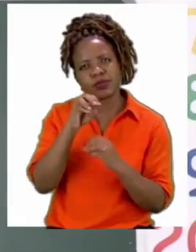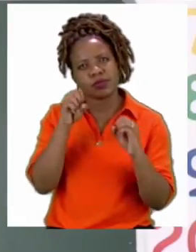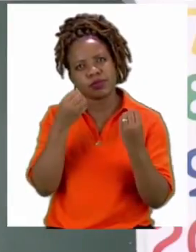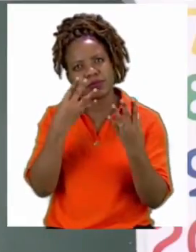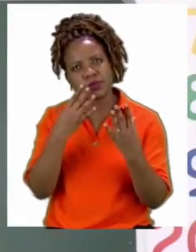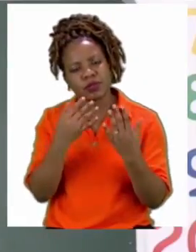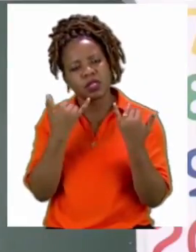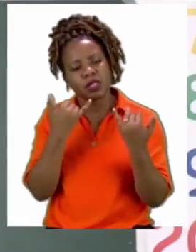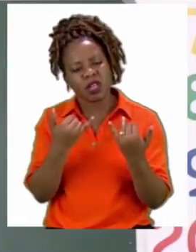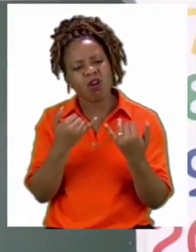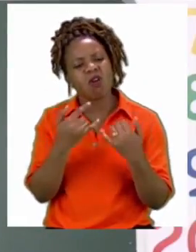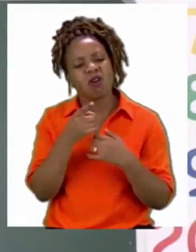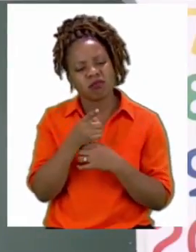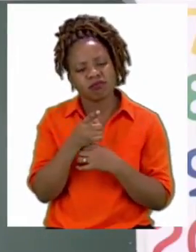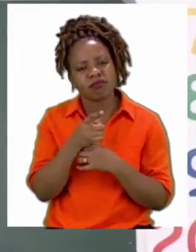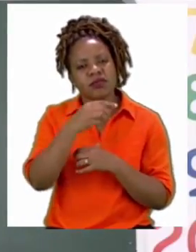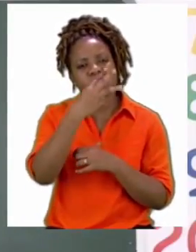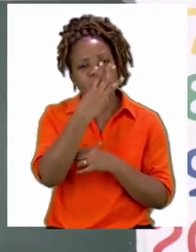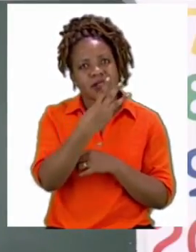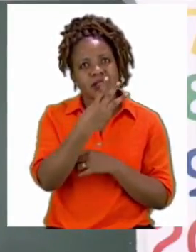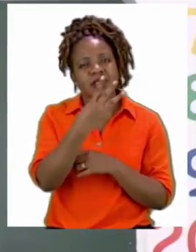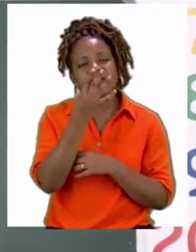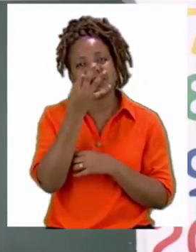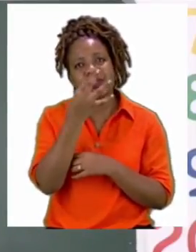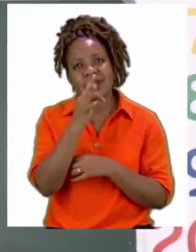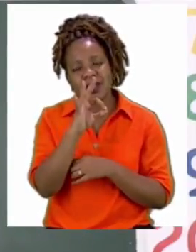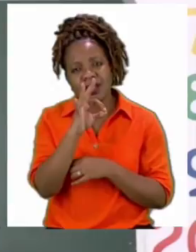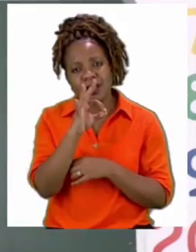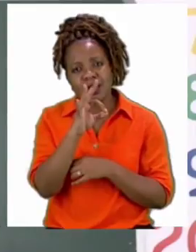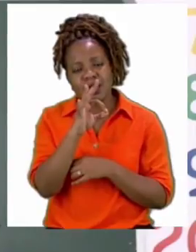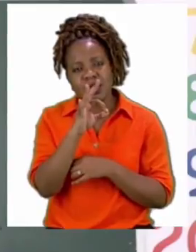46. So I'm going to write my sum here.